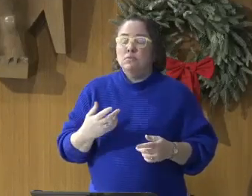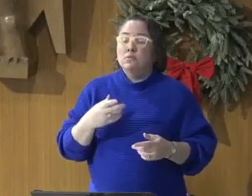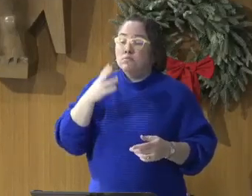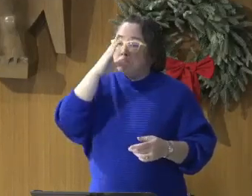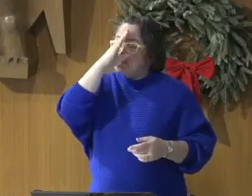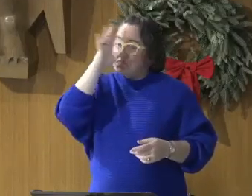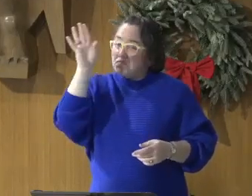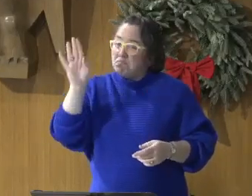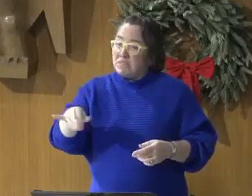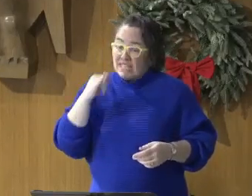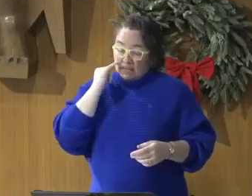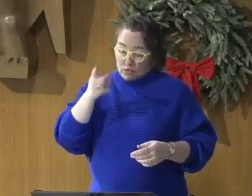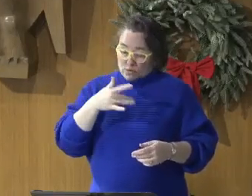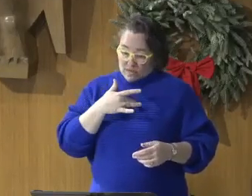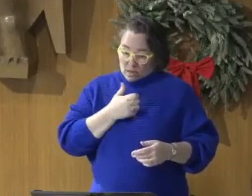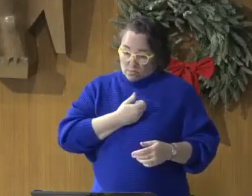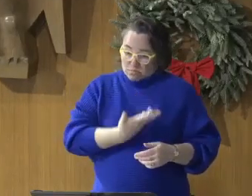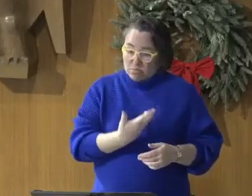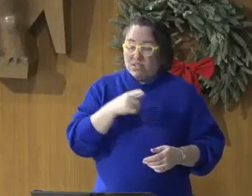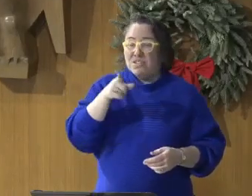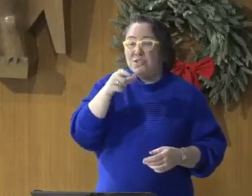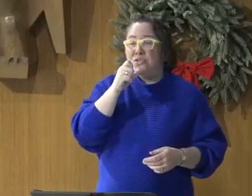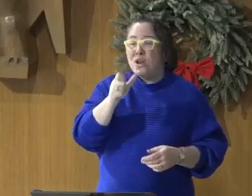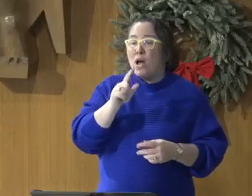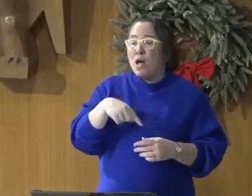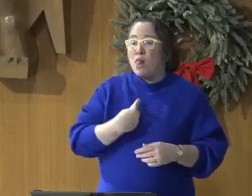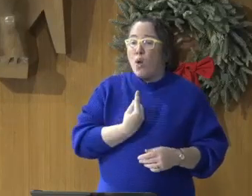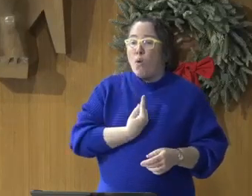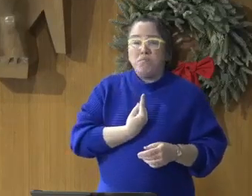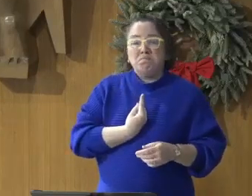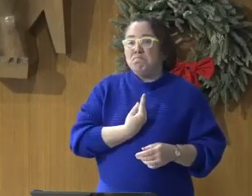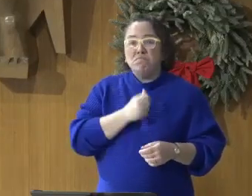this, you are not alone.